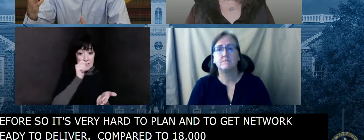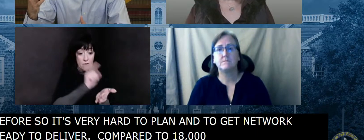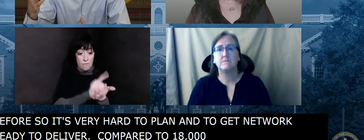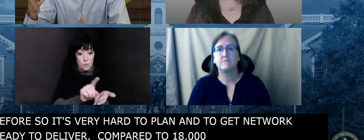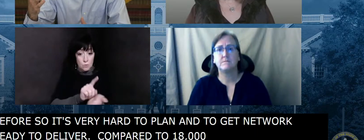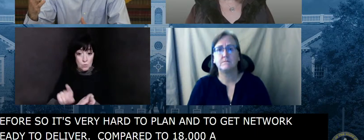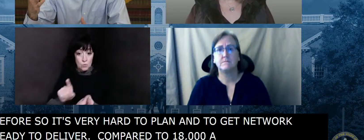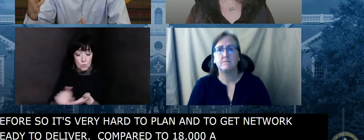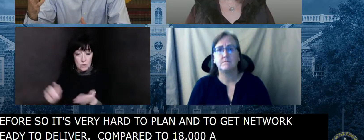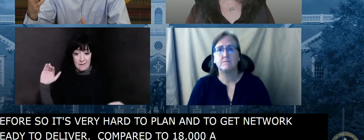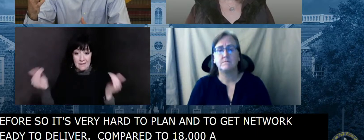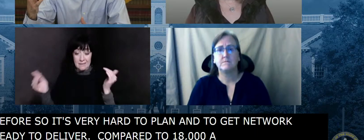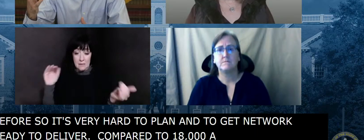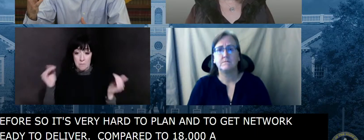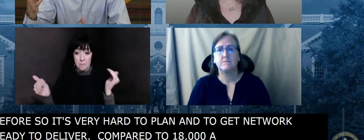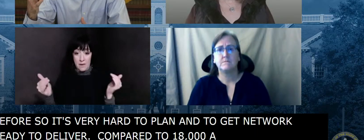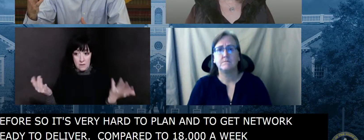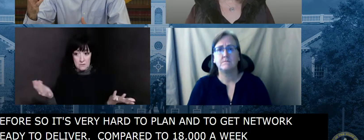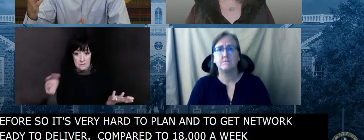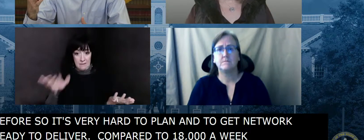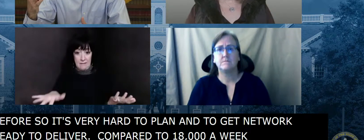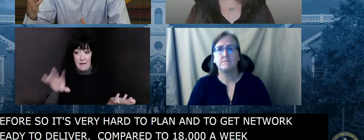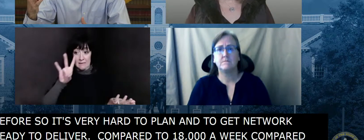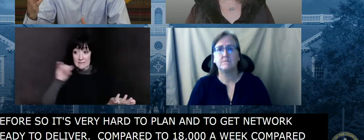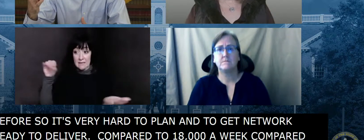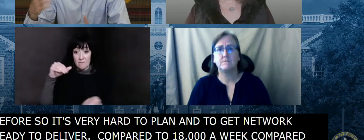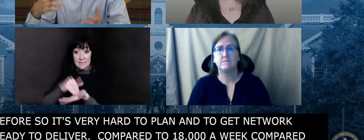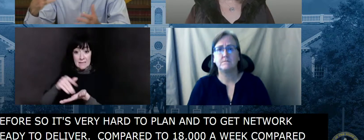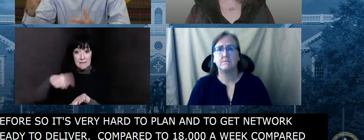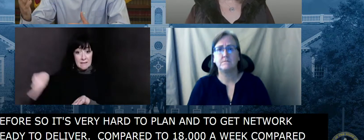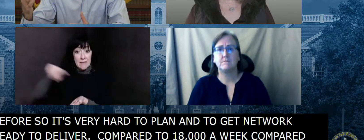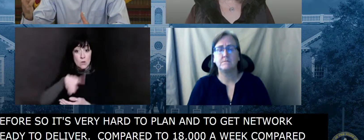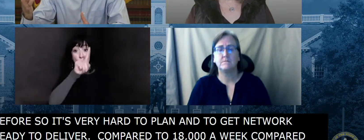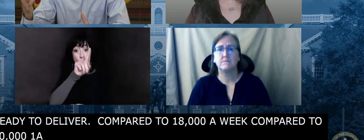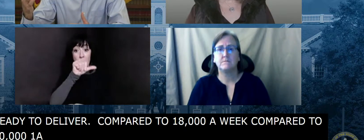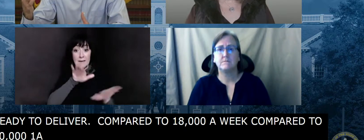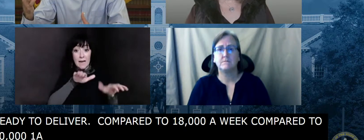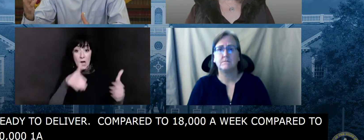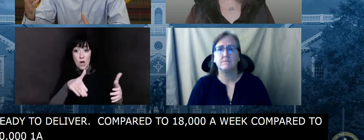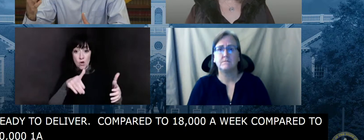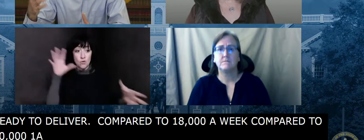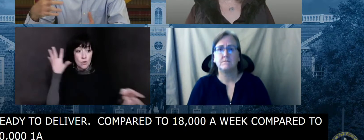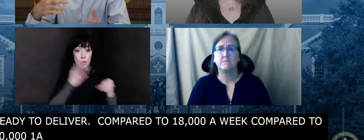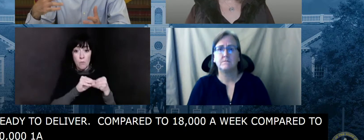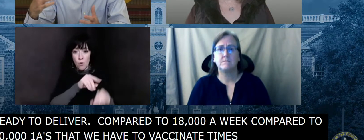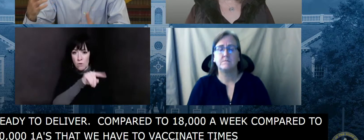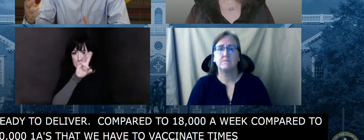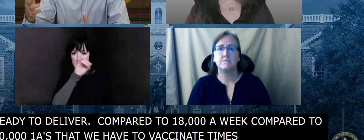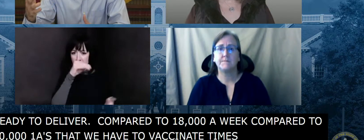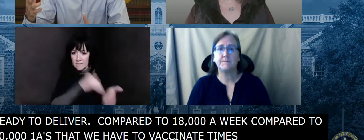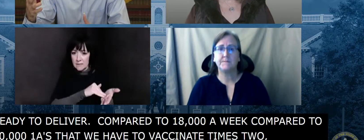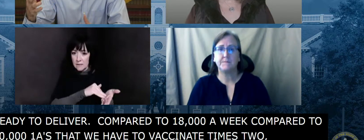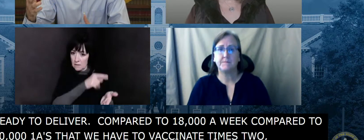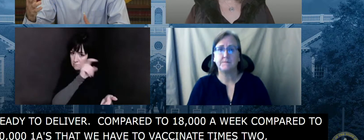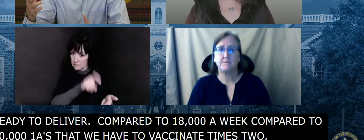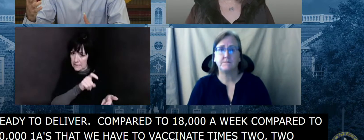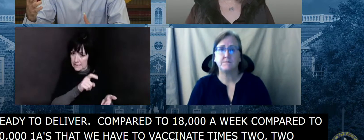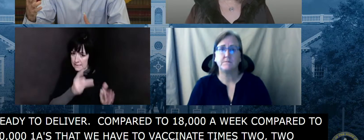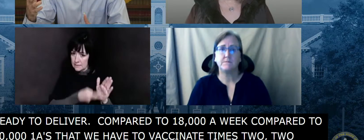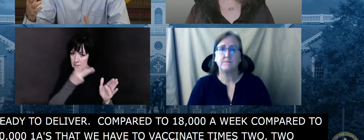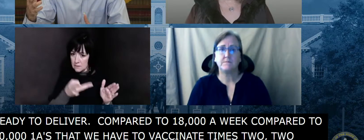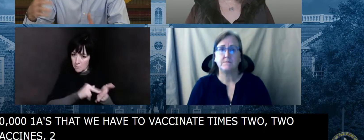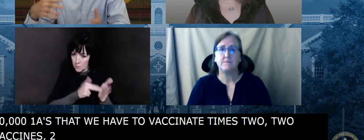to 70,000 1As that we have to vaccinate times two vaccines, 200,000 or